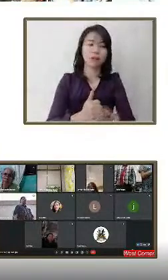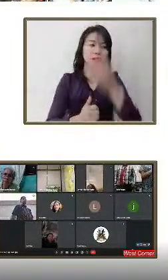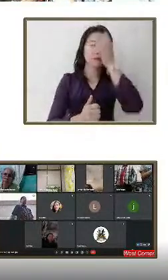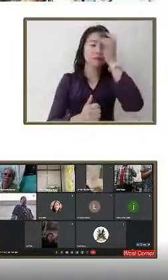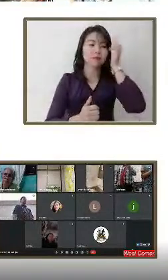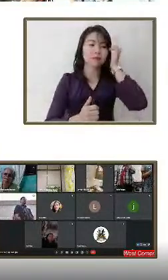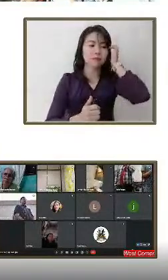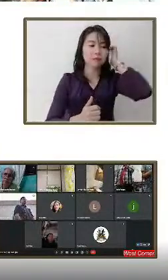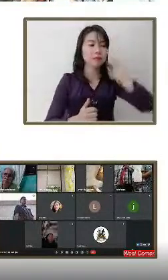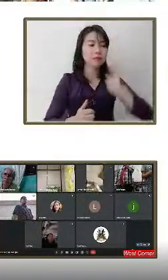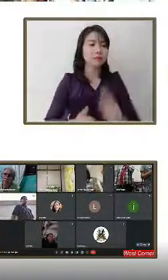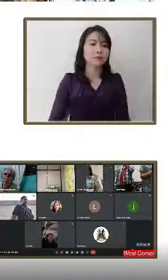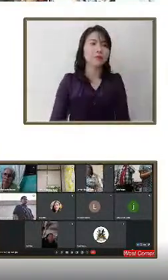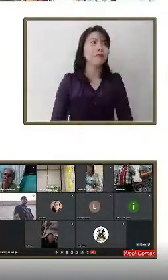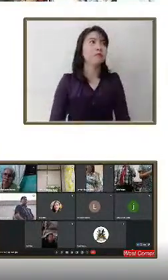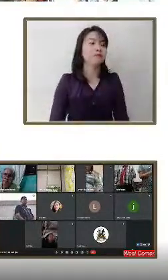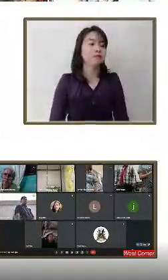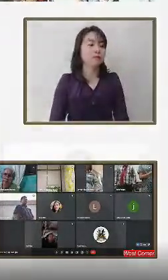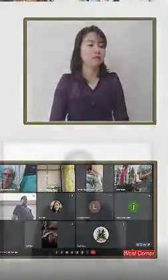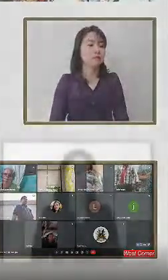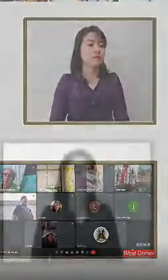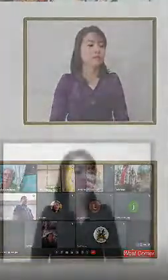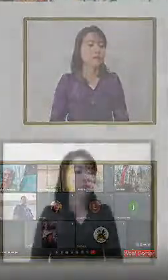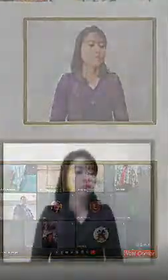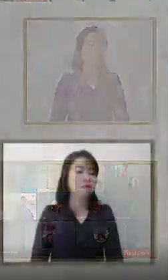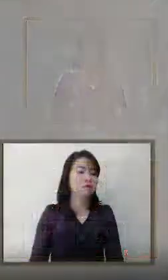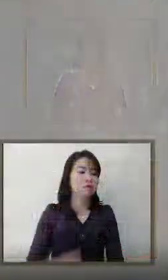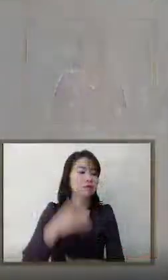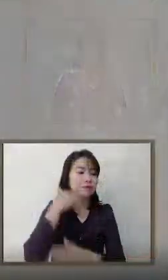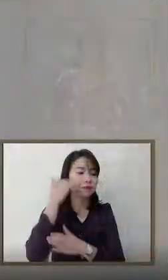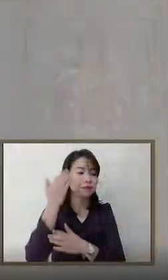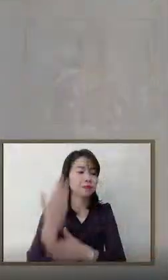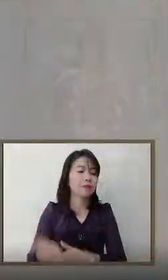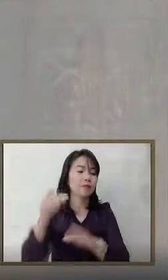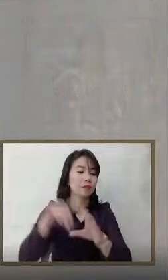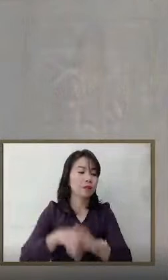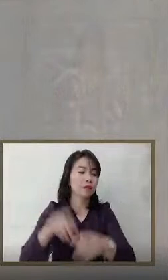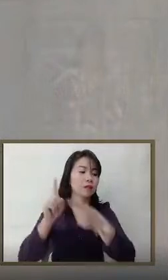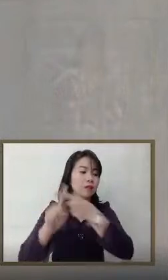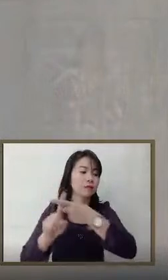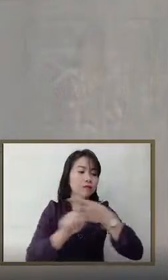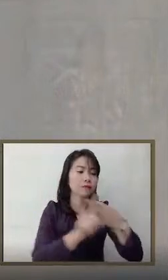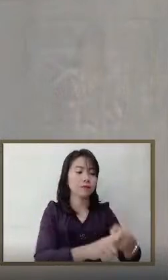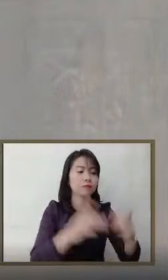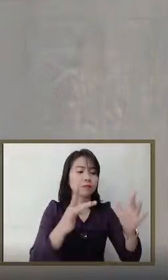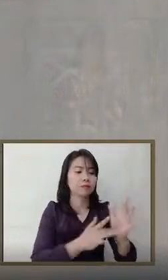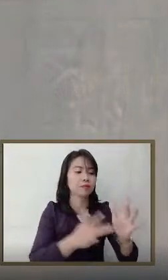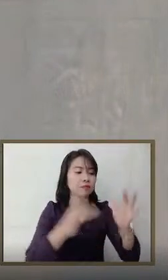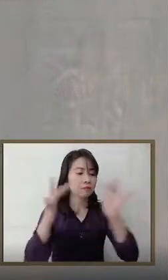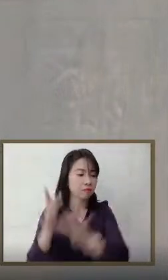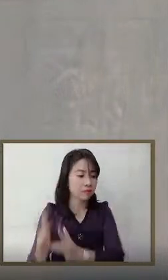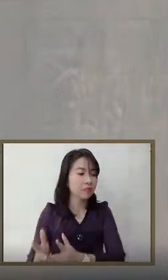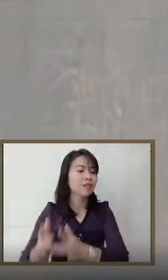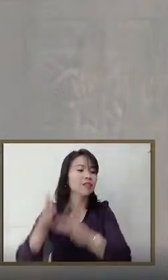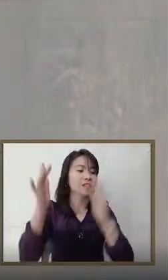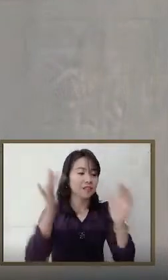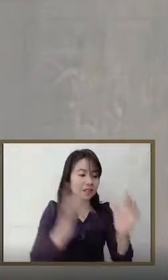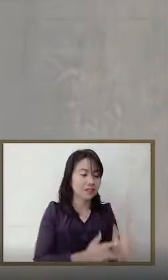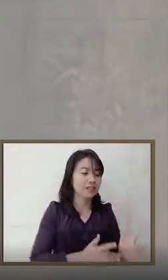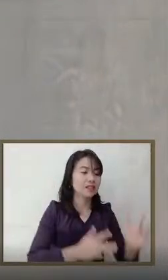Amen. Everybody on the first stanza now sing. Low in the grave he